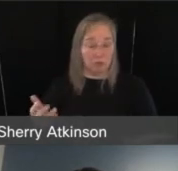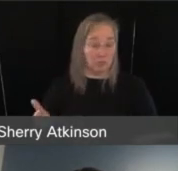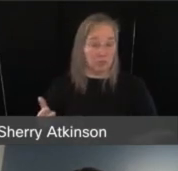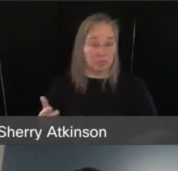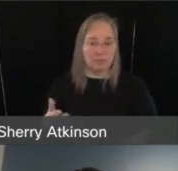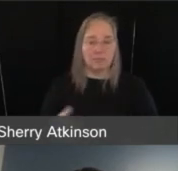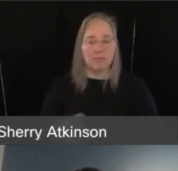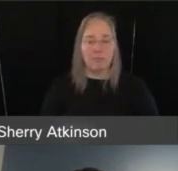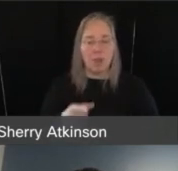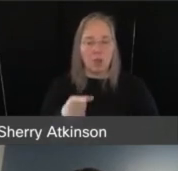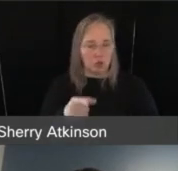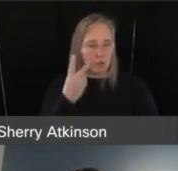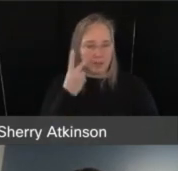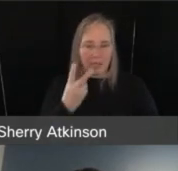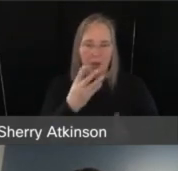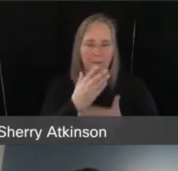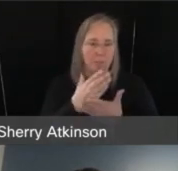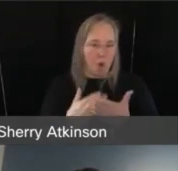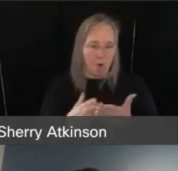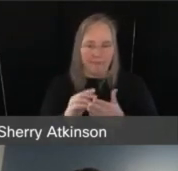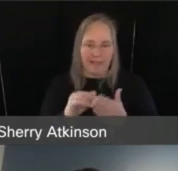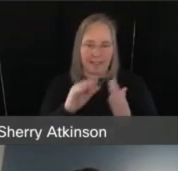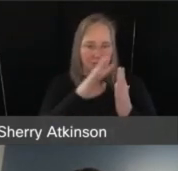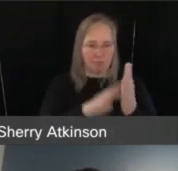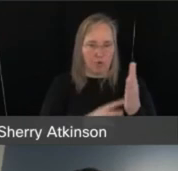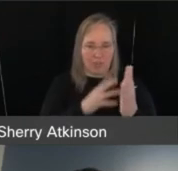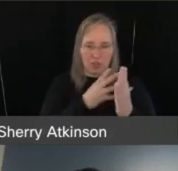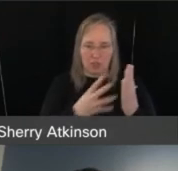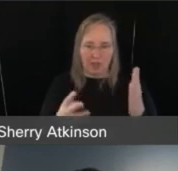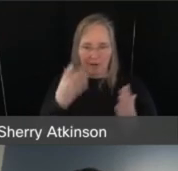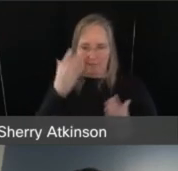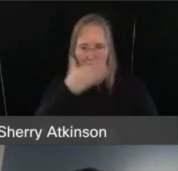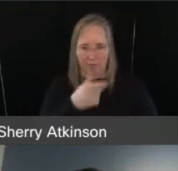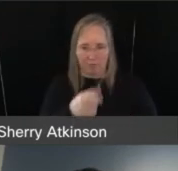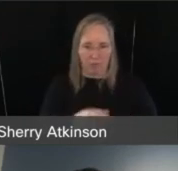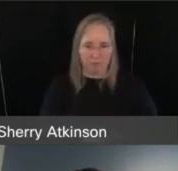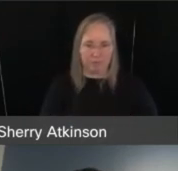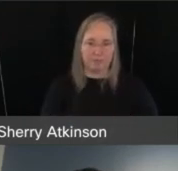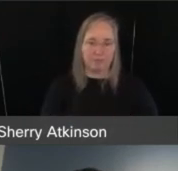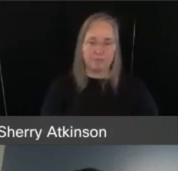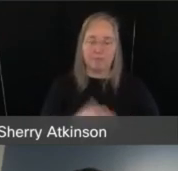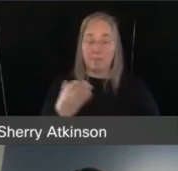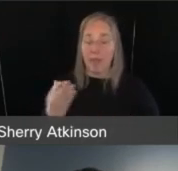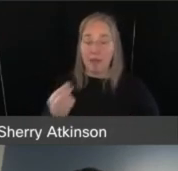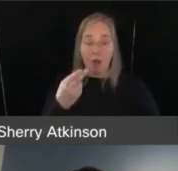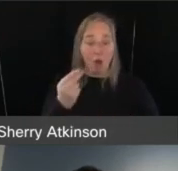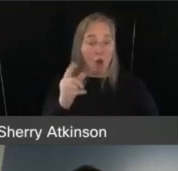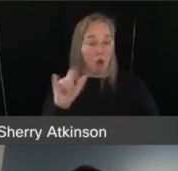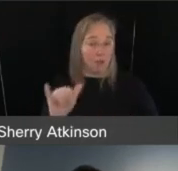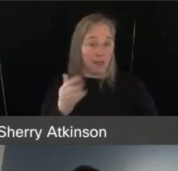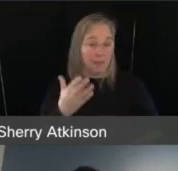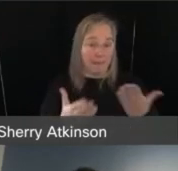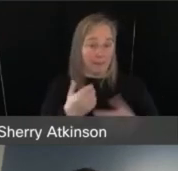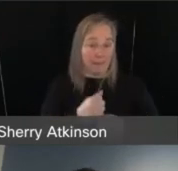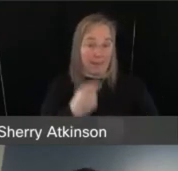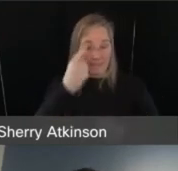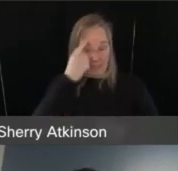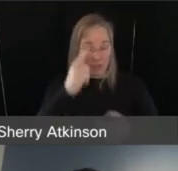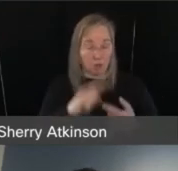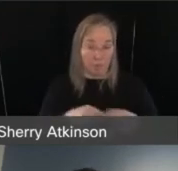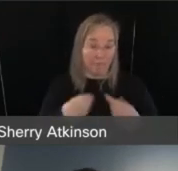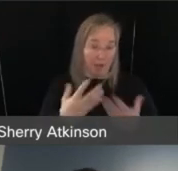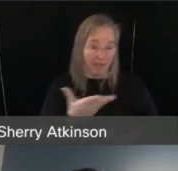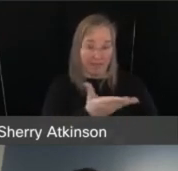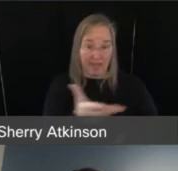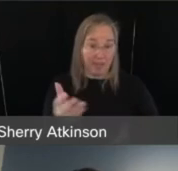So you're only seeing a portion of the spreadsheet in front of you. And Holly, maybe it makes sense to provide them with the more